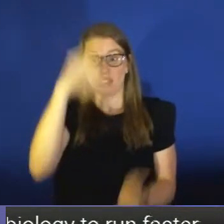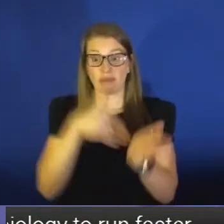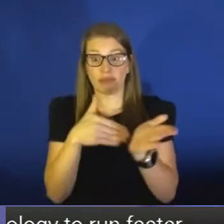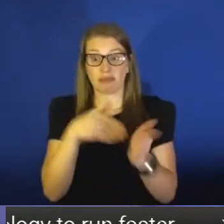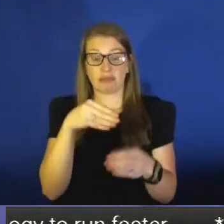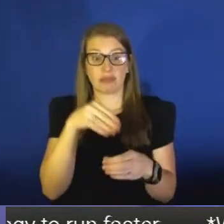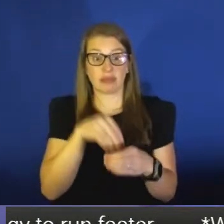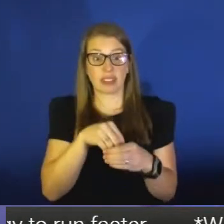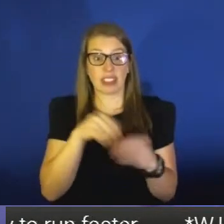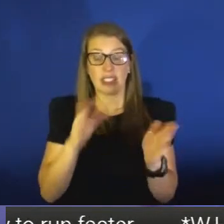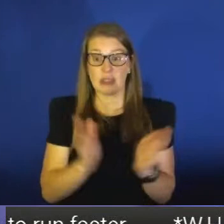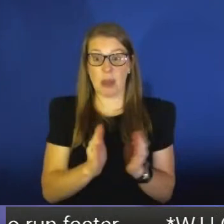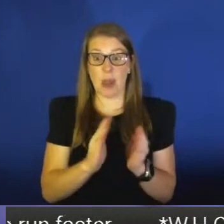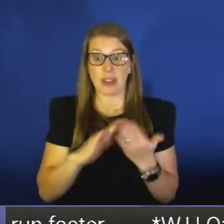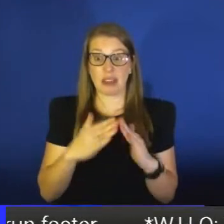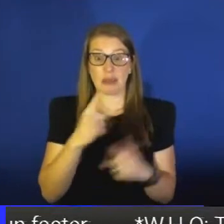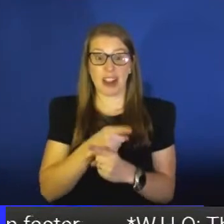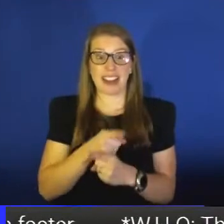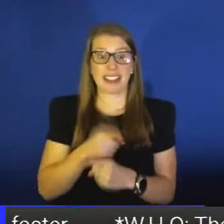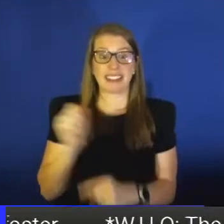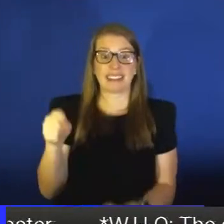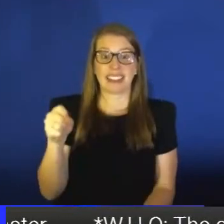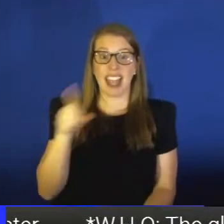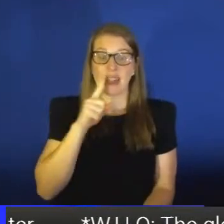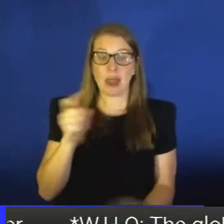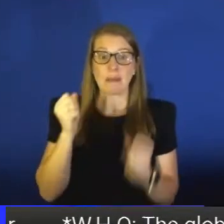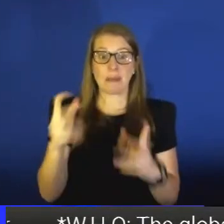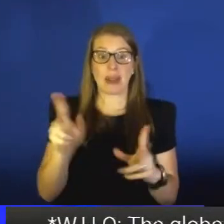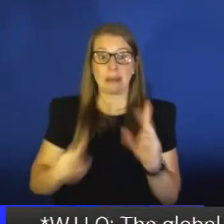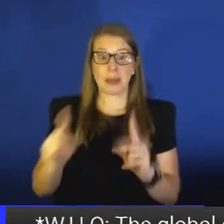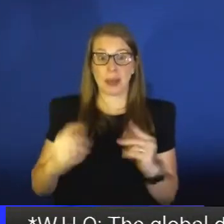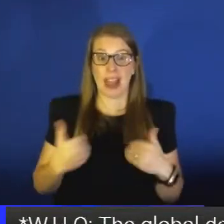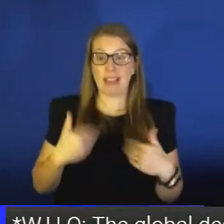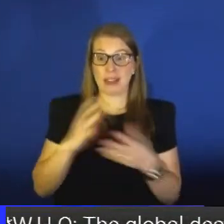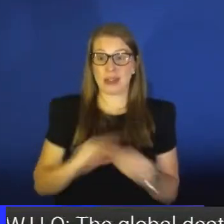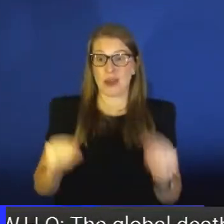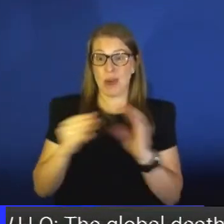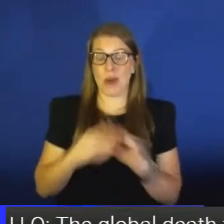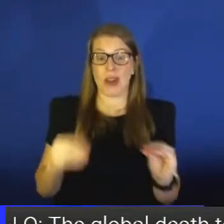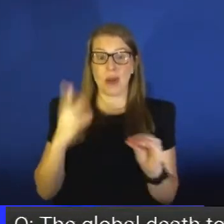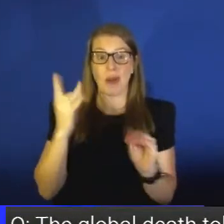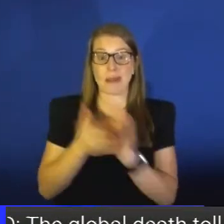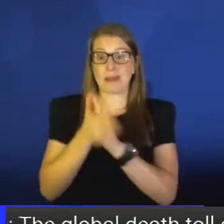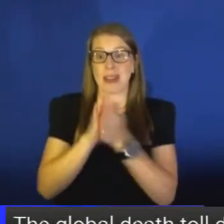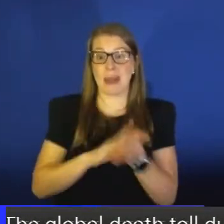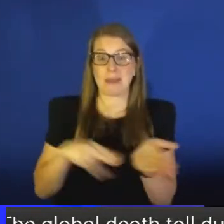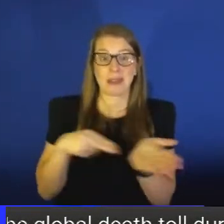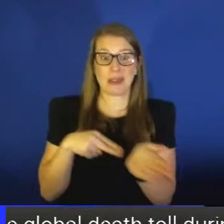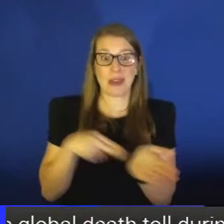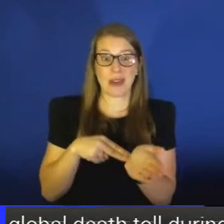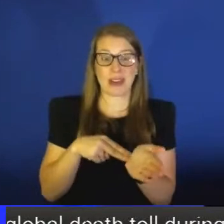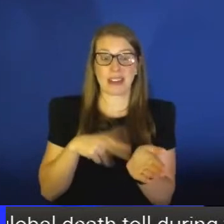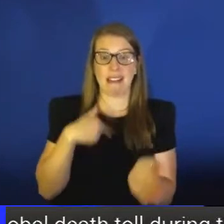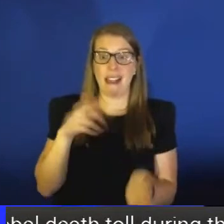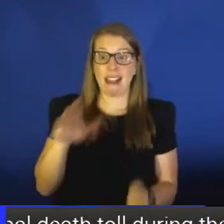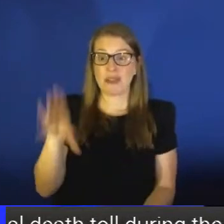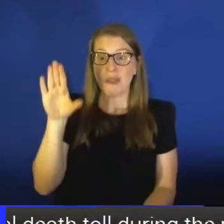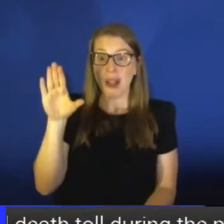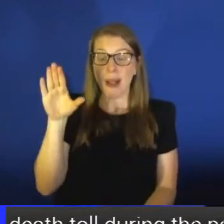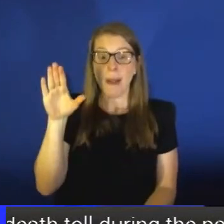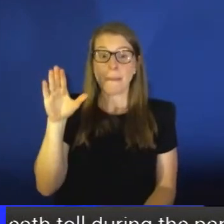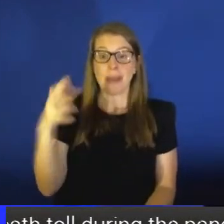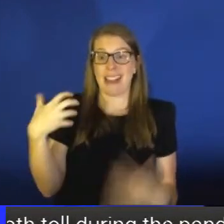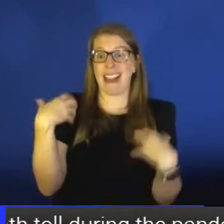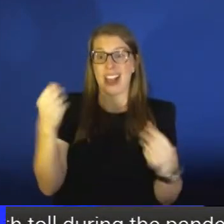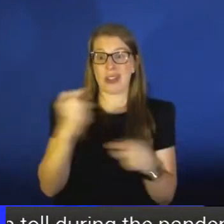as well, right? That's right. I think a lot of people have a story about why they become a nurse, and certainly I grew up around the healthcare